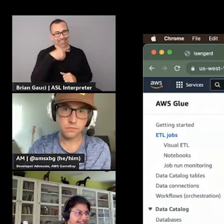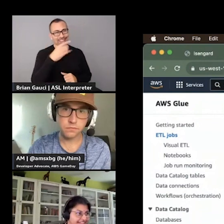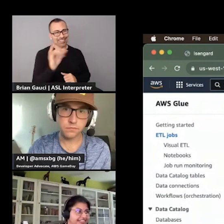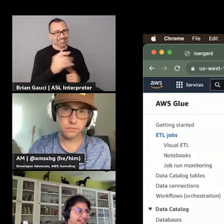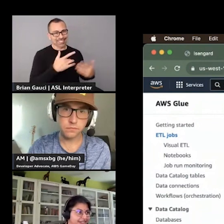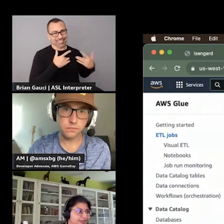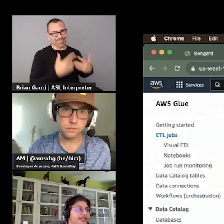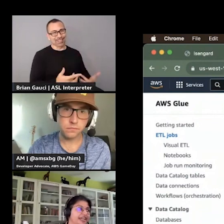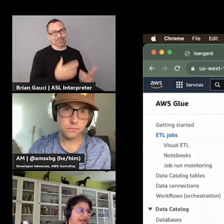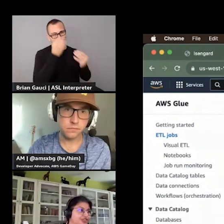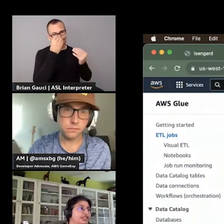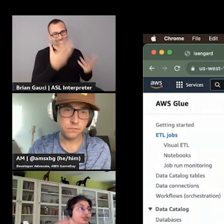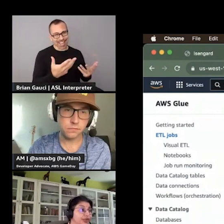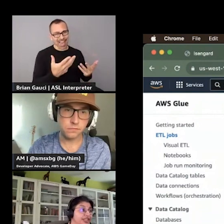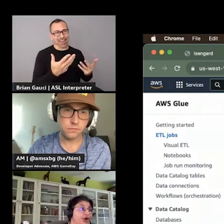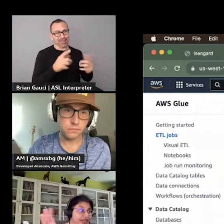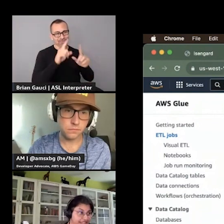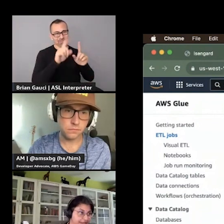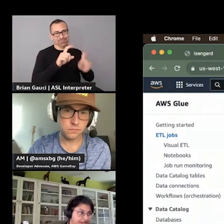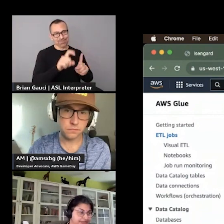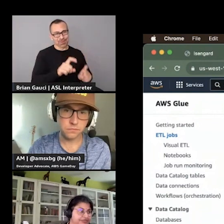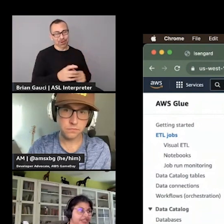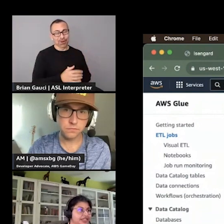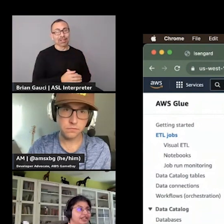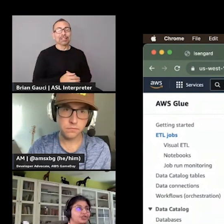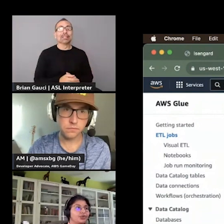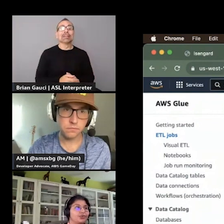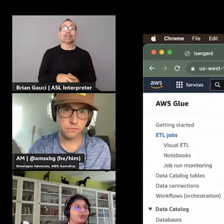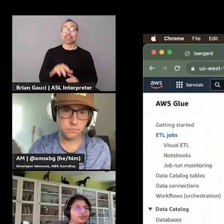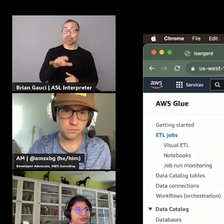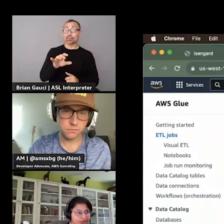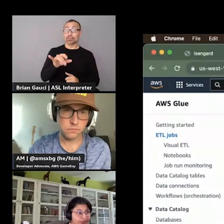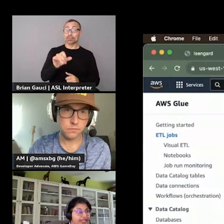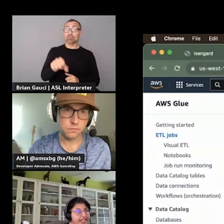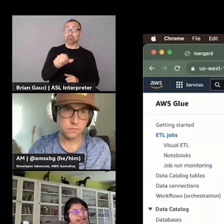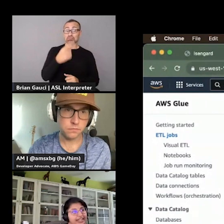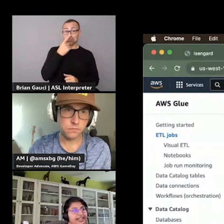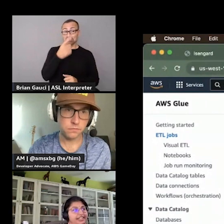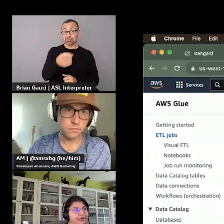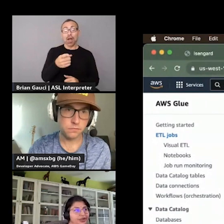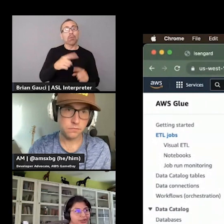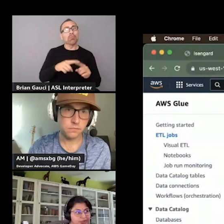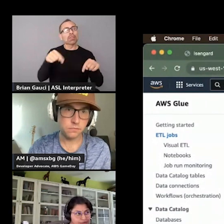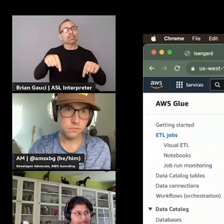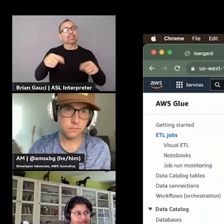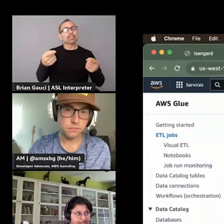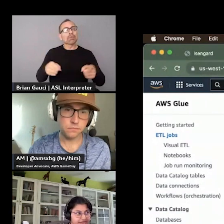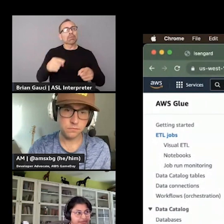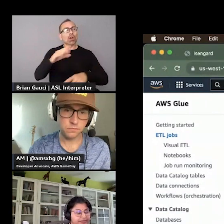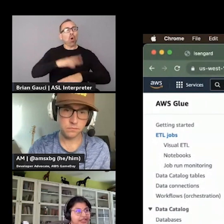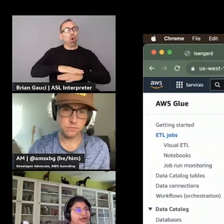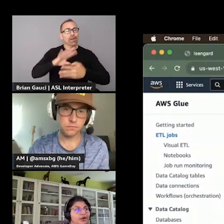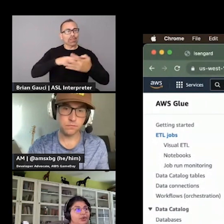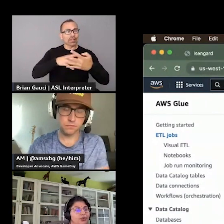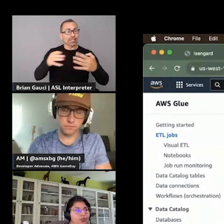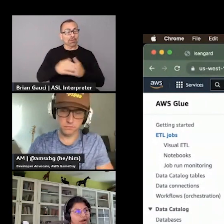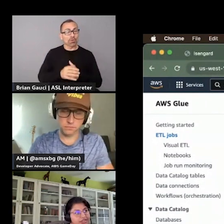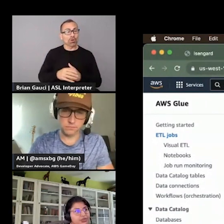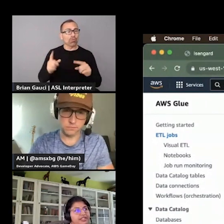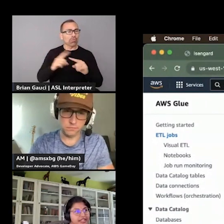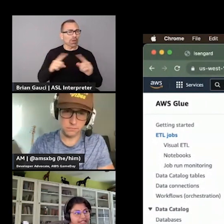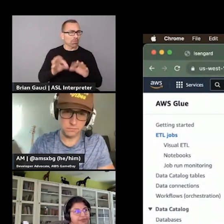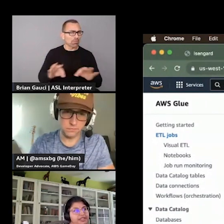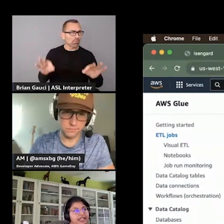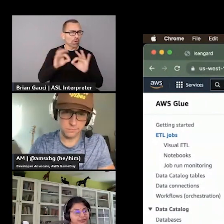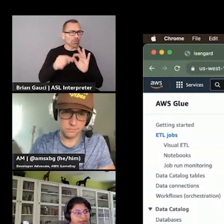that, yeah. But I'm actually doing it on a table. Yeah. So the key highlight I want to show here is,